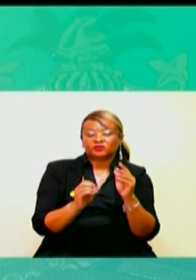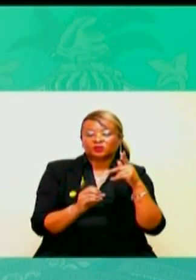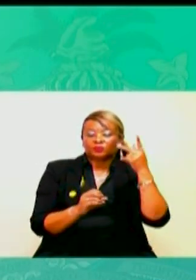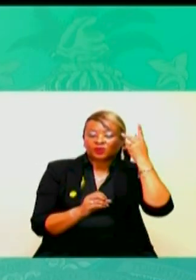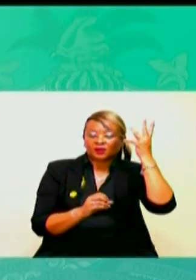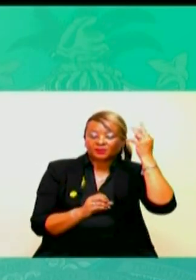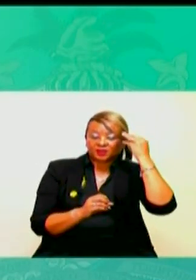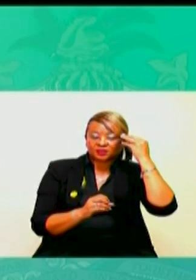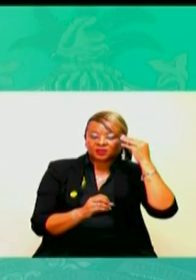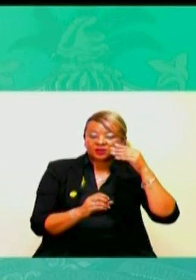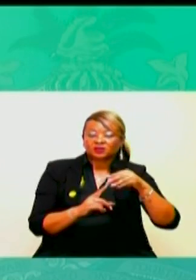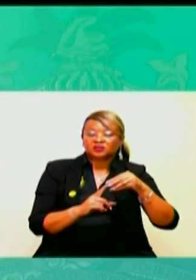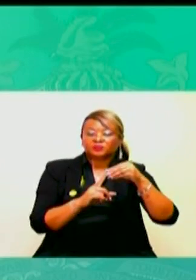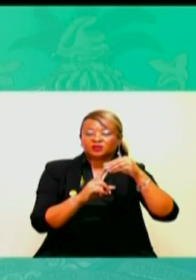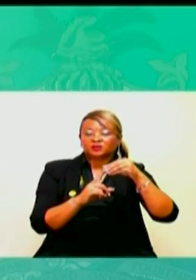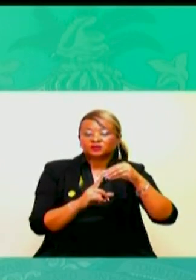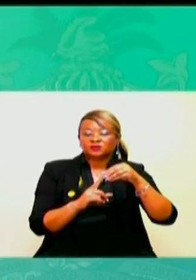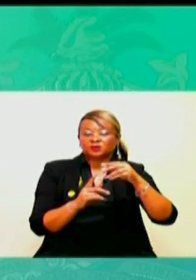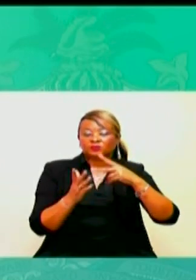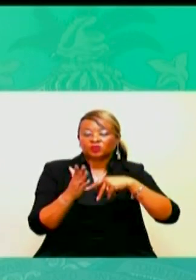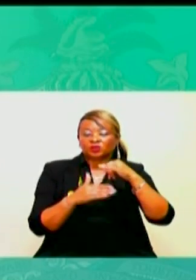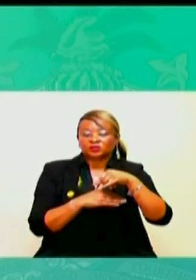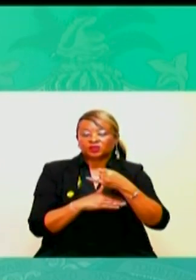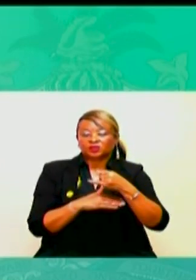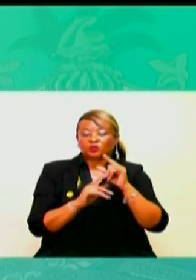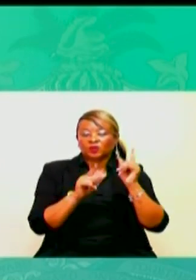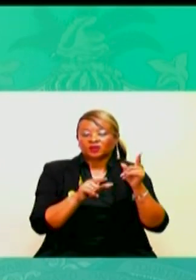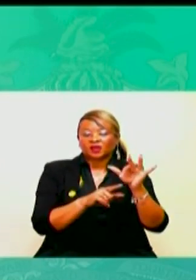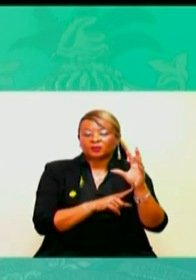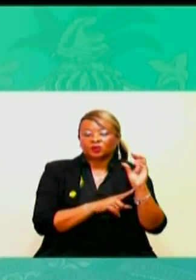Special Project Team recently traveled to Abaco